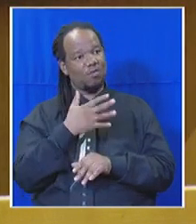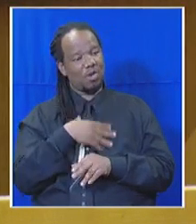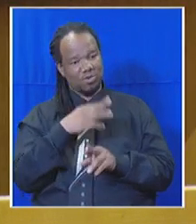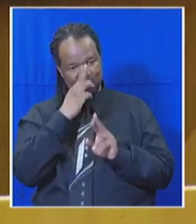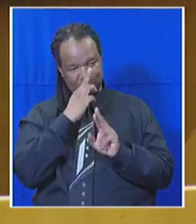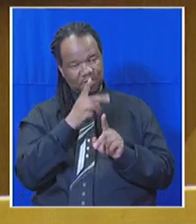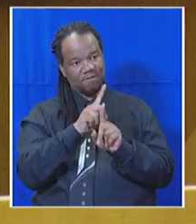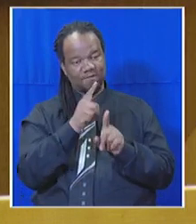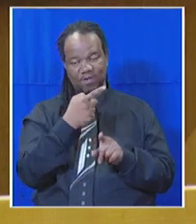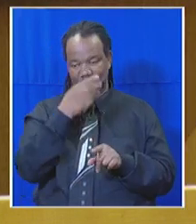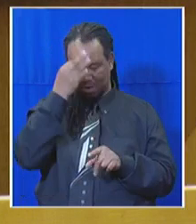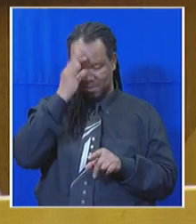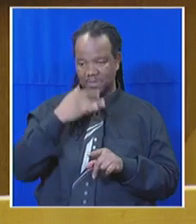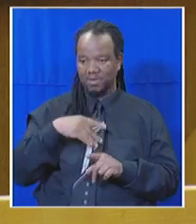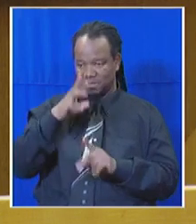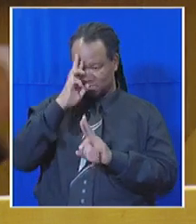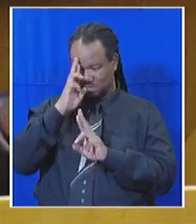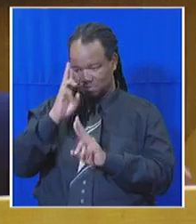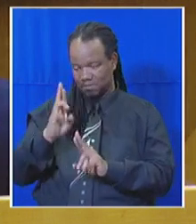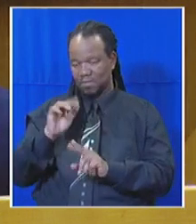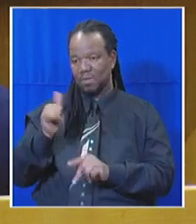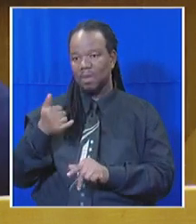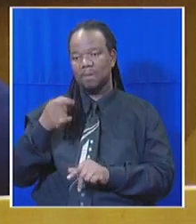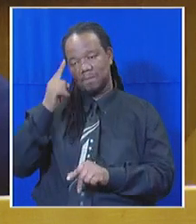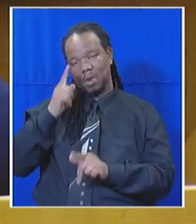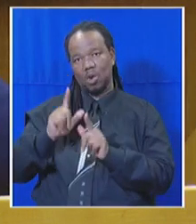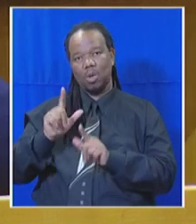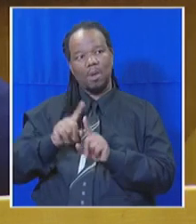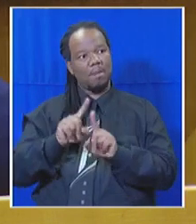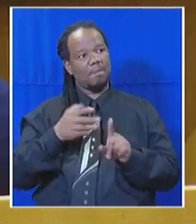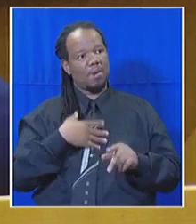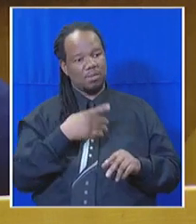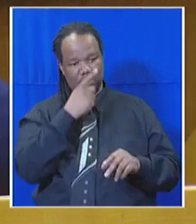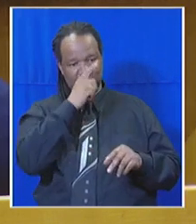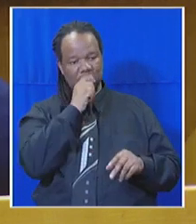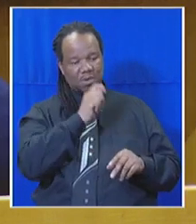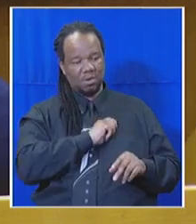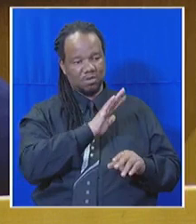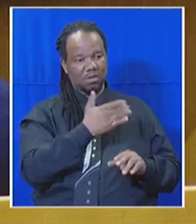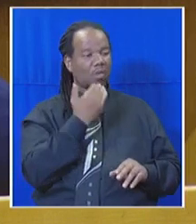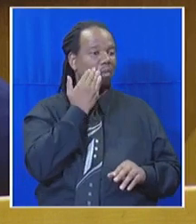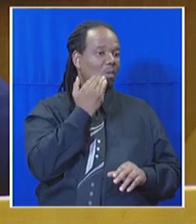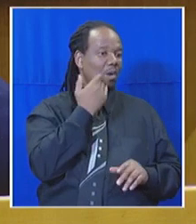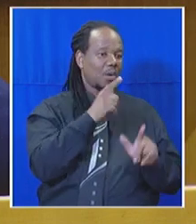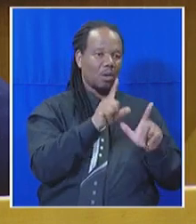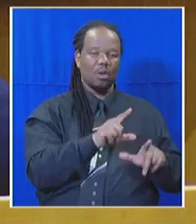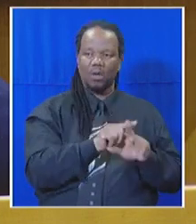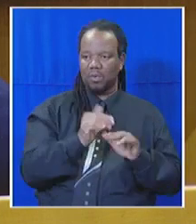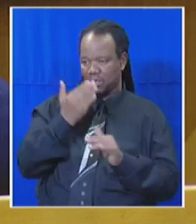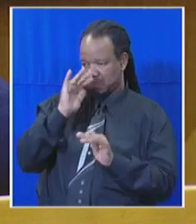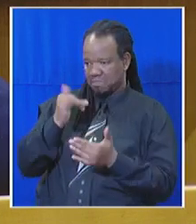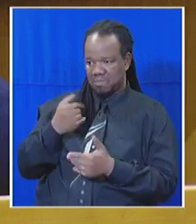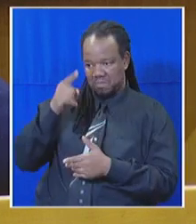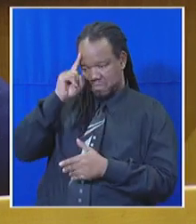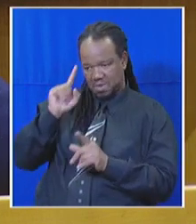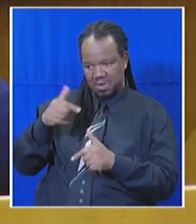in black people. The tendency to always brief white lawyers reflects on yourself that you actually do not think you as blacks are competent in your own jobs.